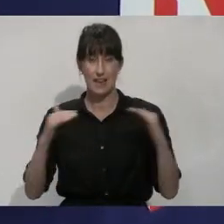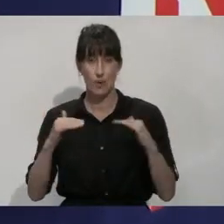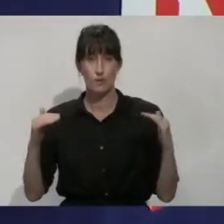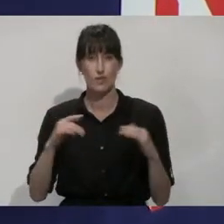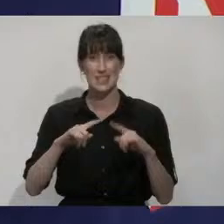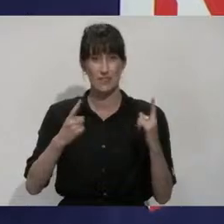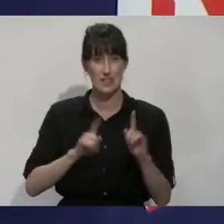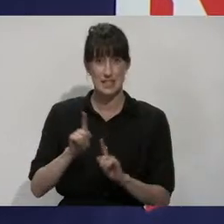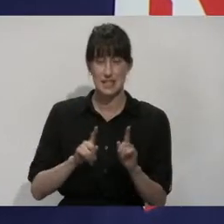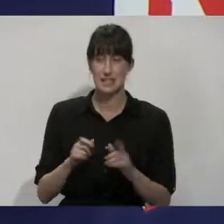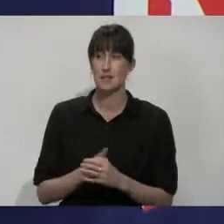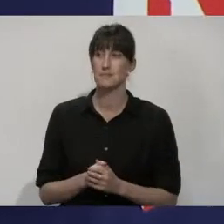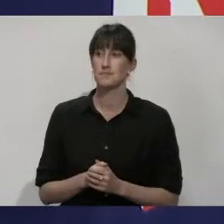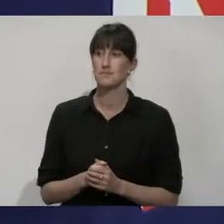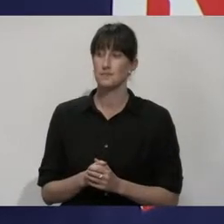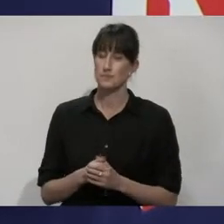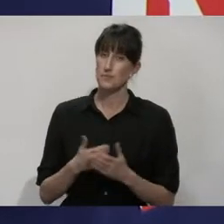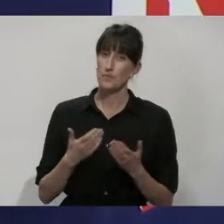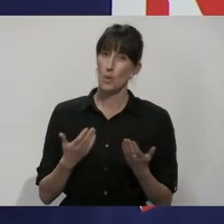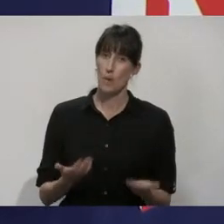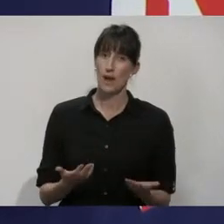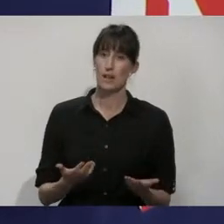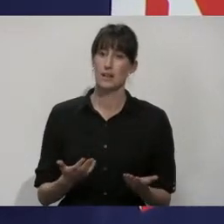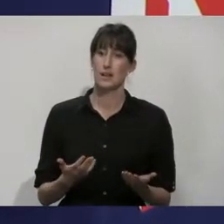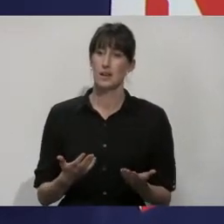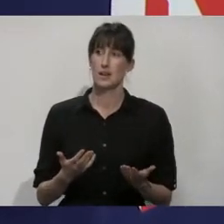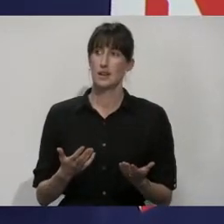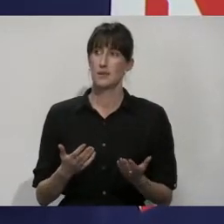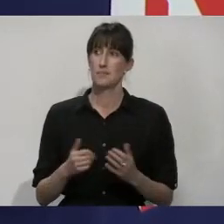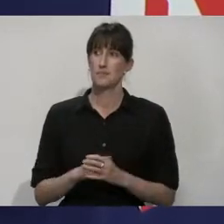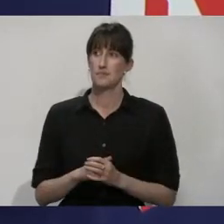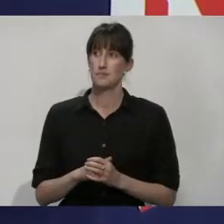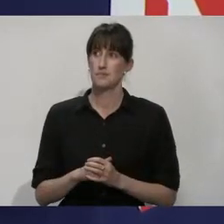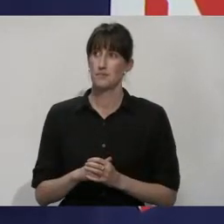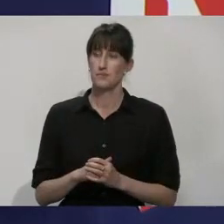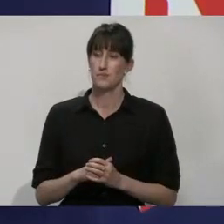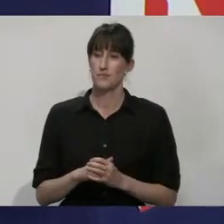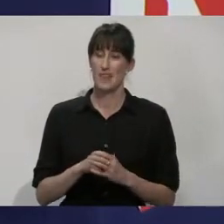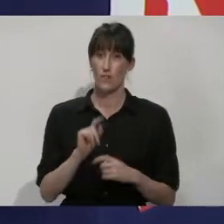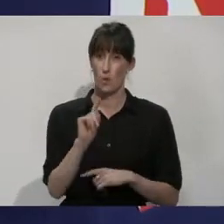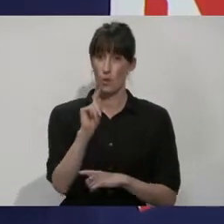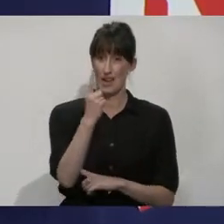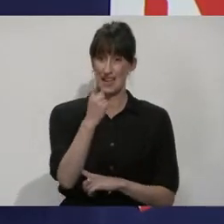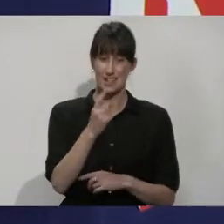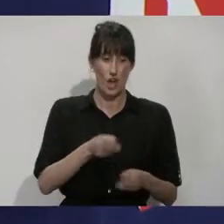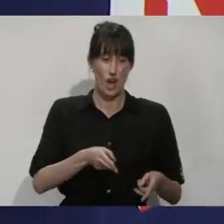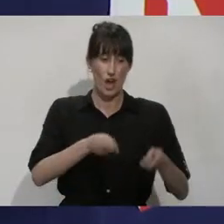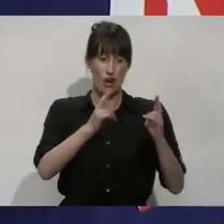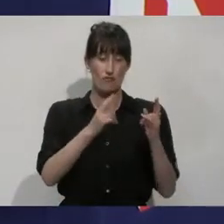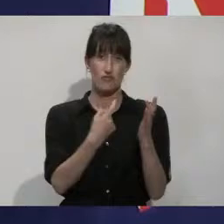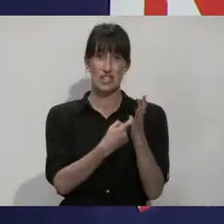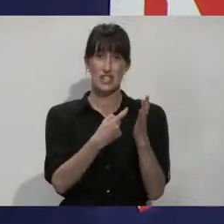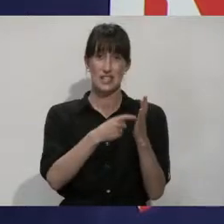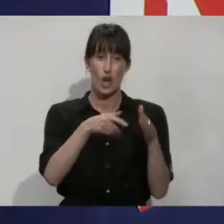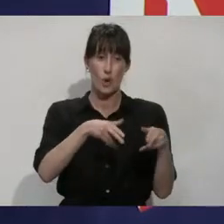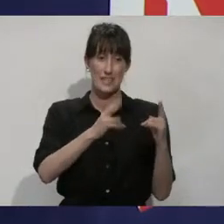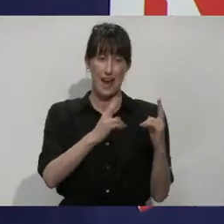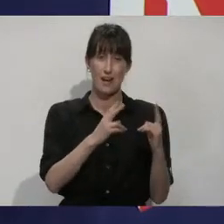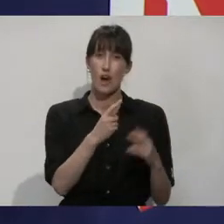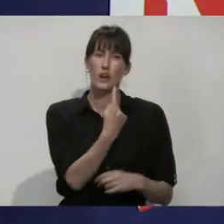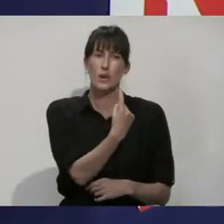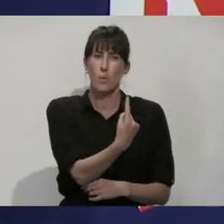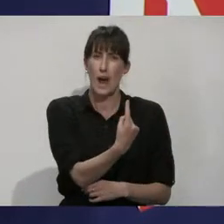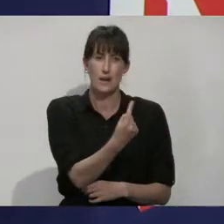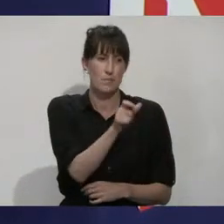a broader set of restrictions because it was identified early, it was contained, it appears to be contained, and therefore